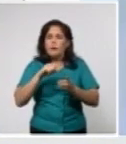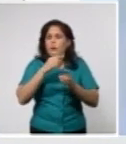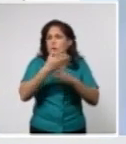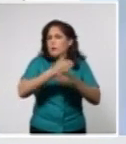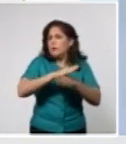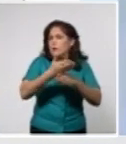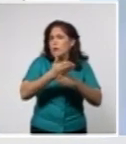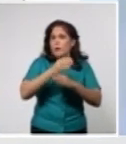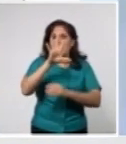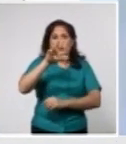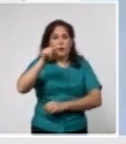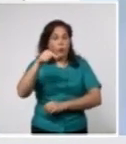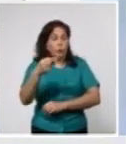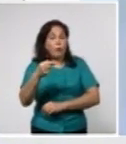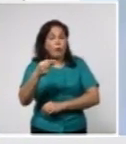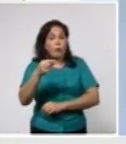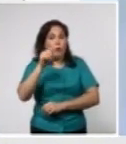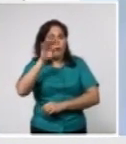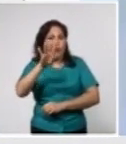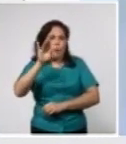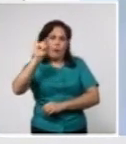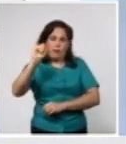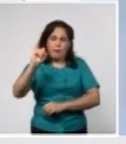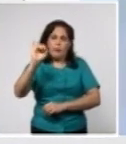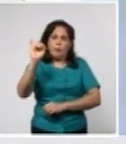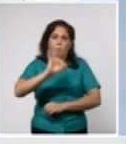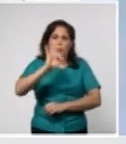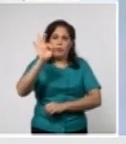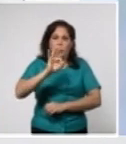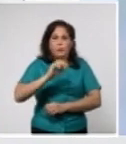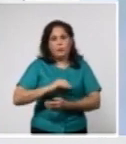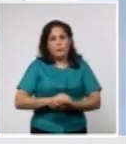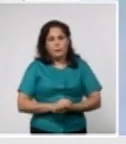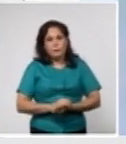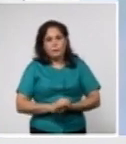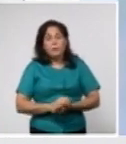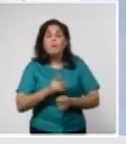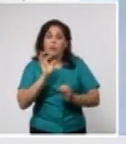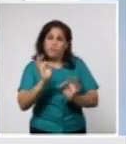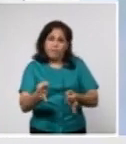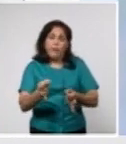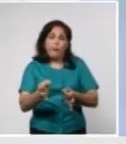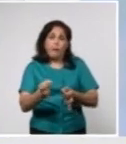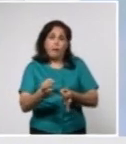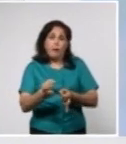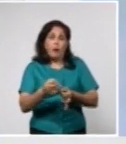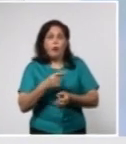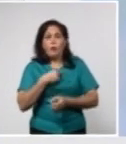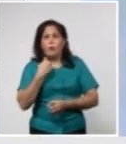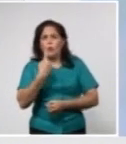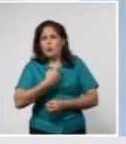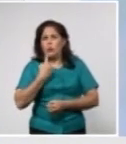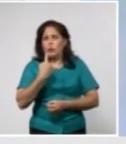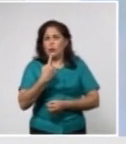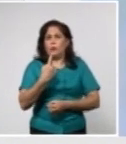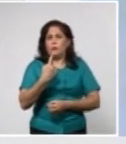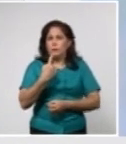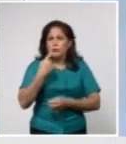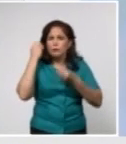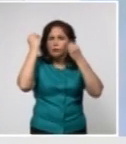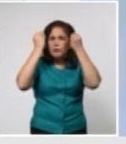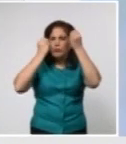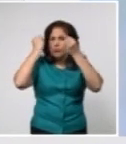436,632 people have already died in the world due to COVID-19, for a lethality of